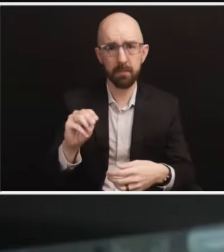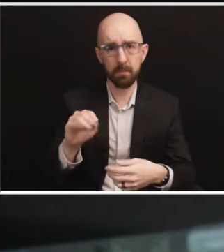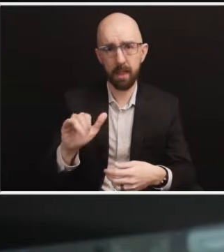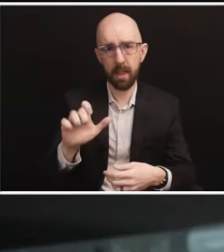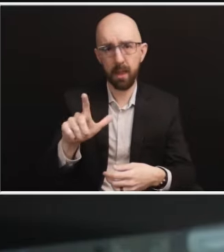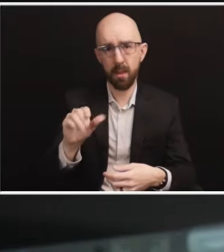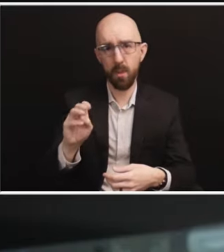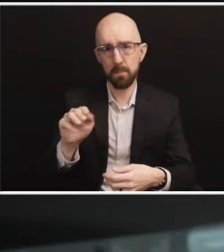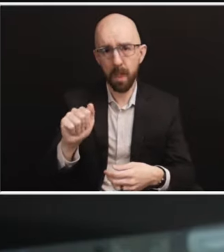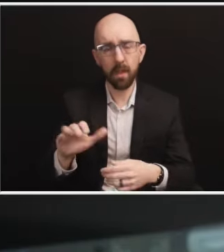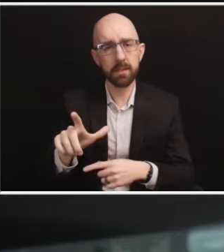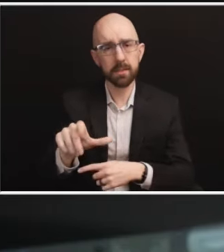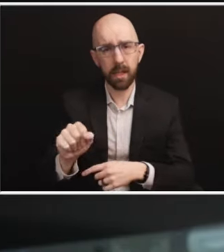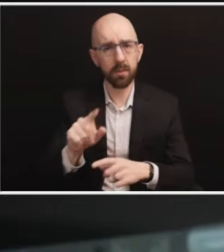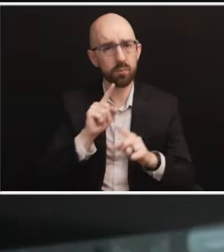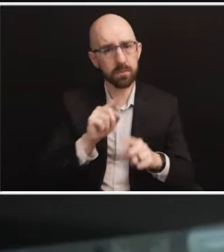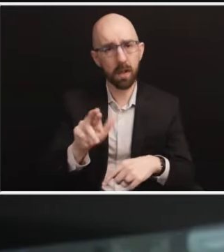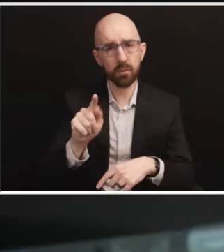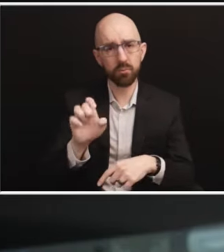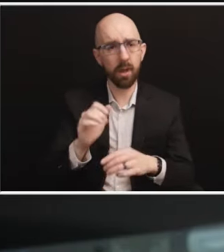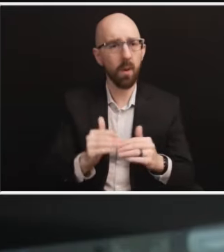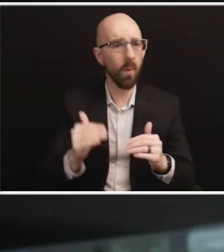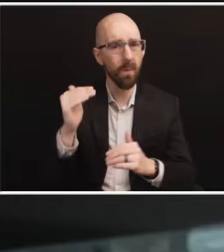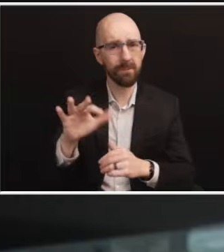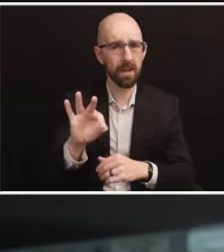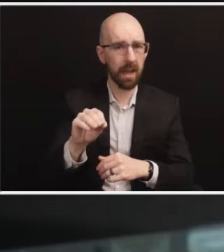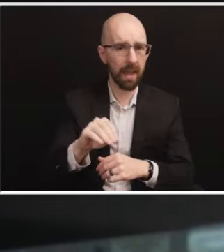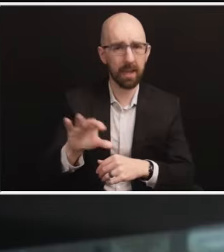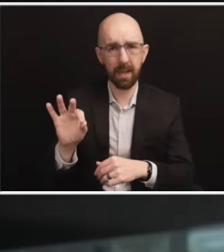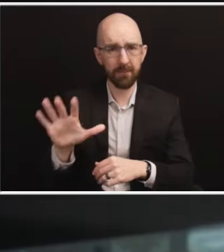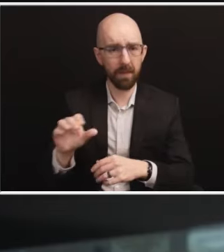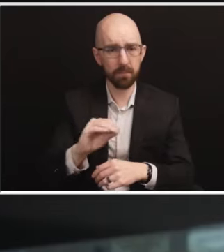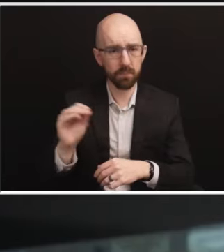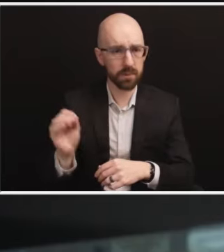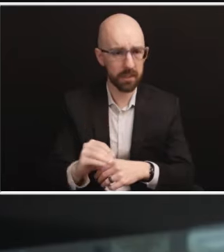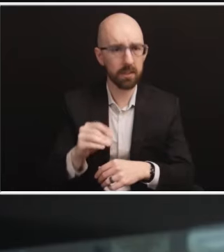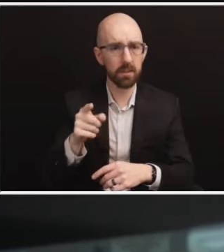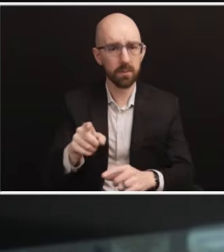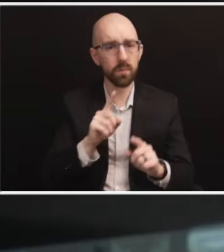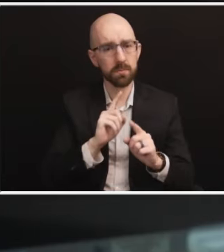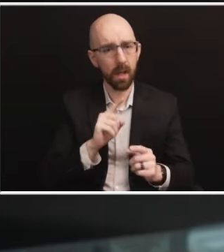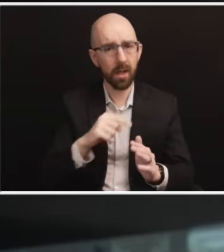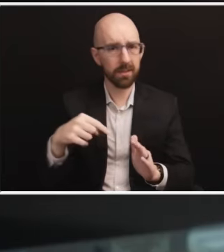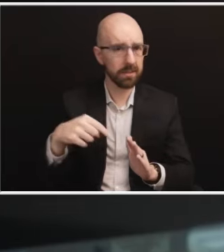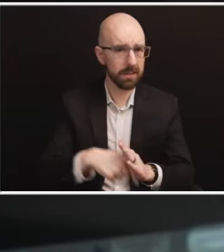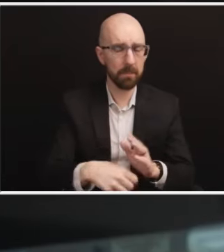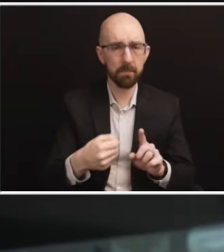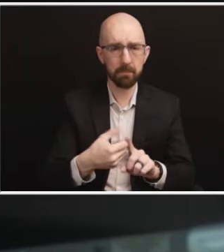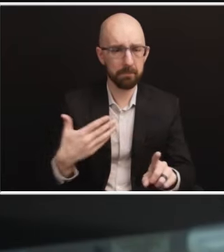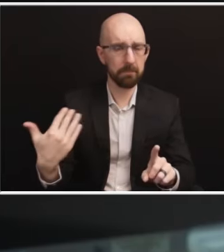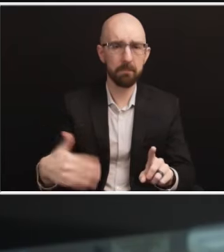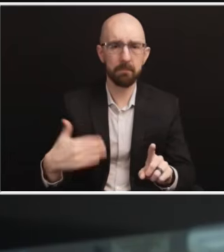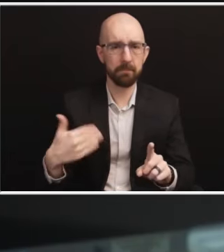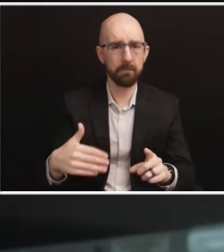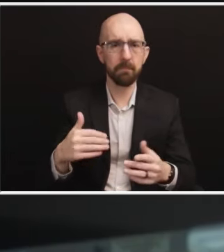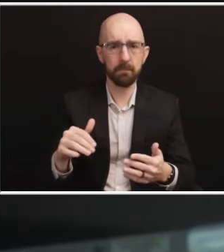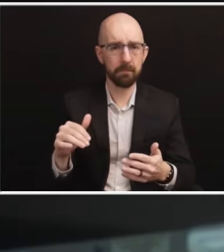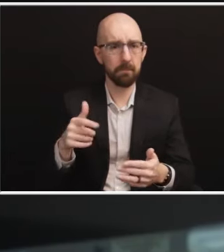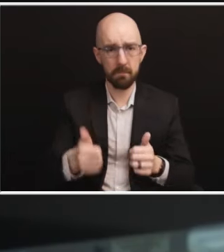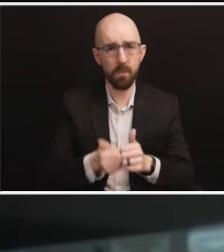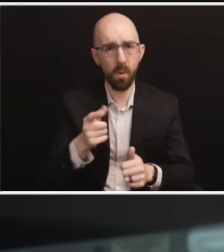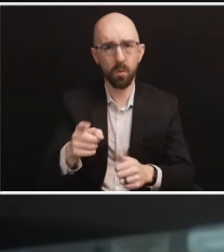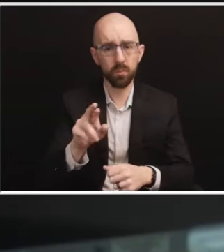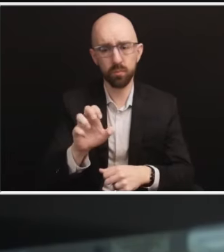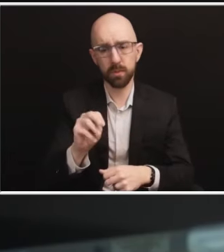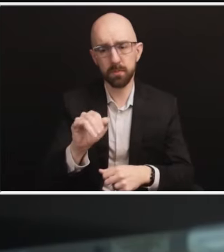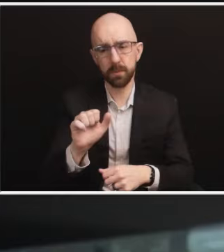is over 90–95%, and the depth of the response is really amazing. Like these patients, most of the time they're in complete remission. All the